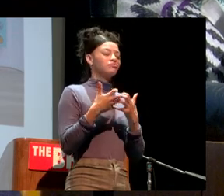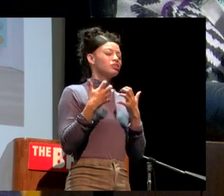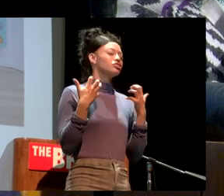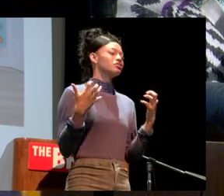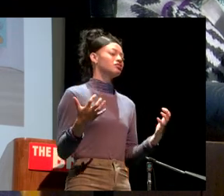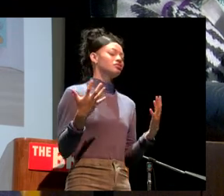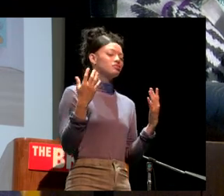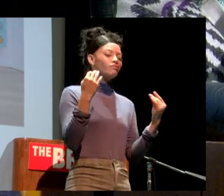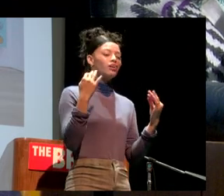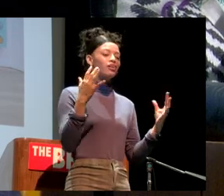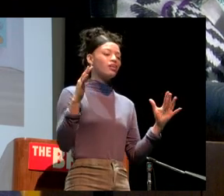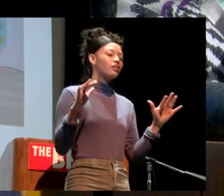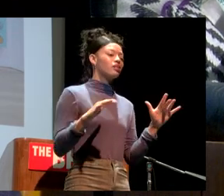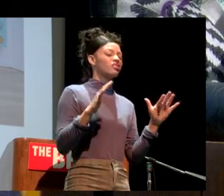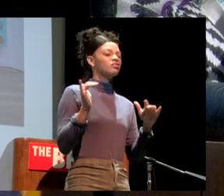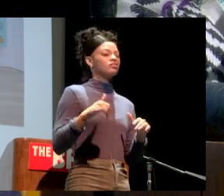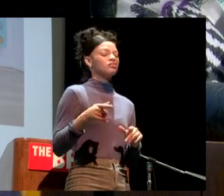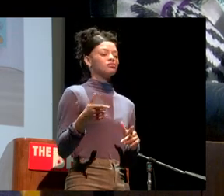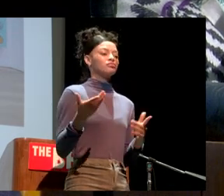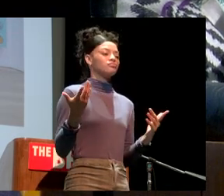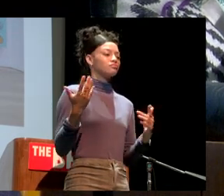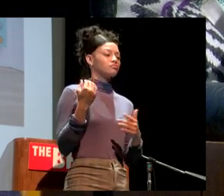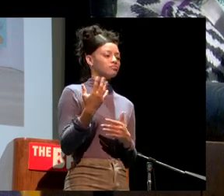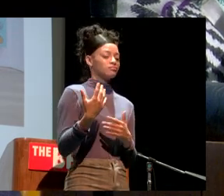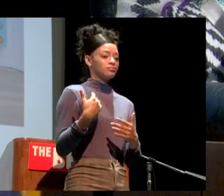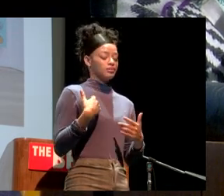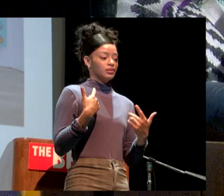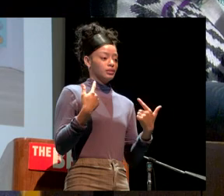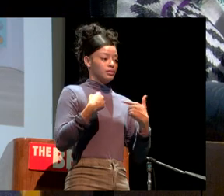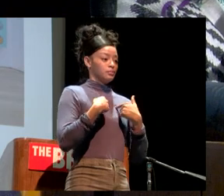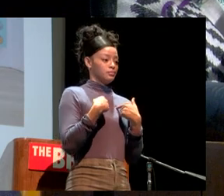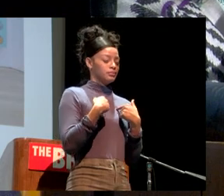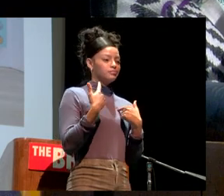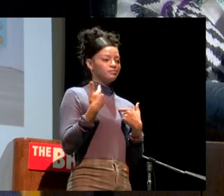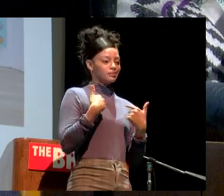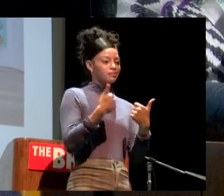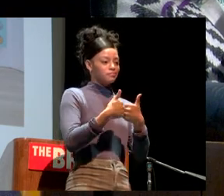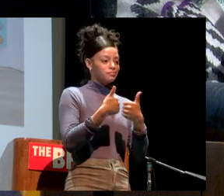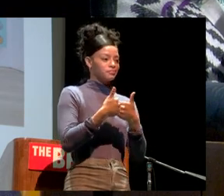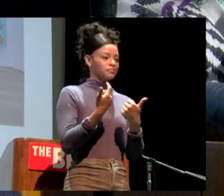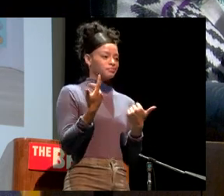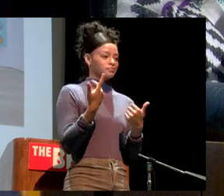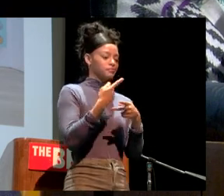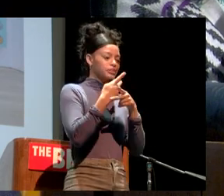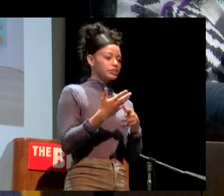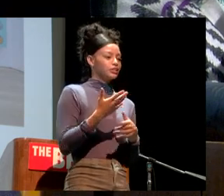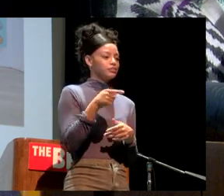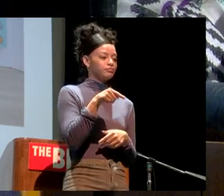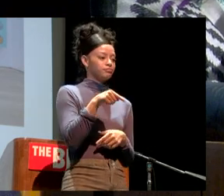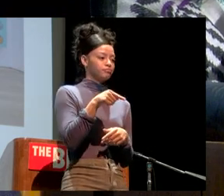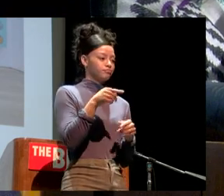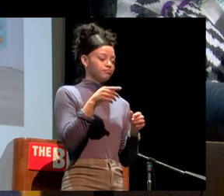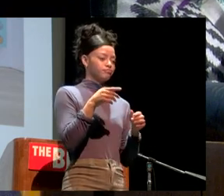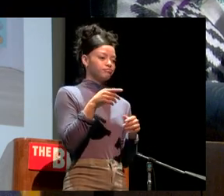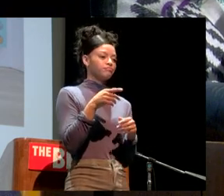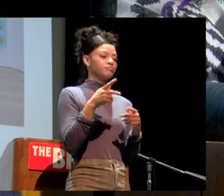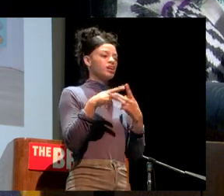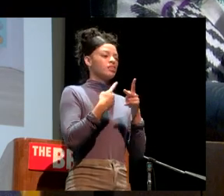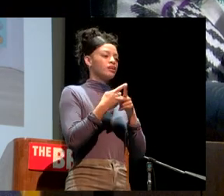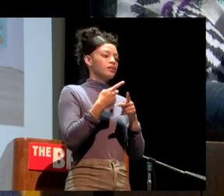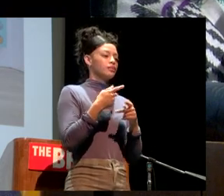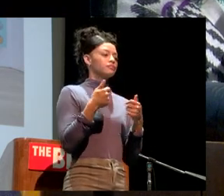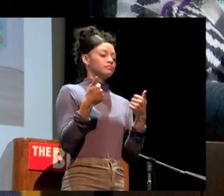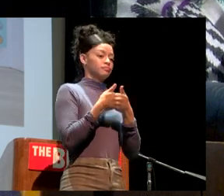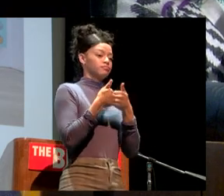I didn't know what we're talking about, and so I had the game producer go back and focus on my Tamagotchi game, and then started making